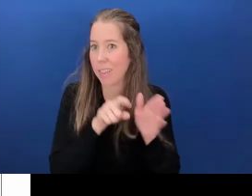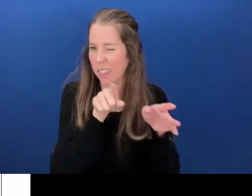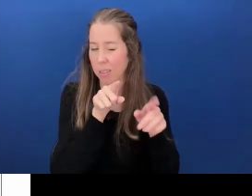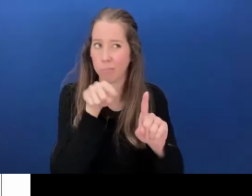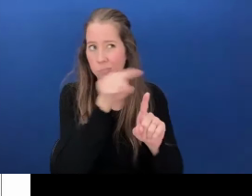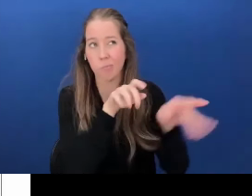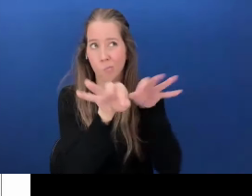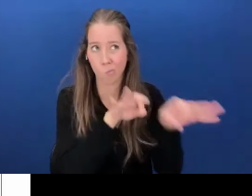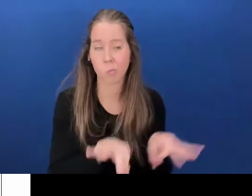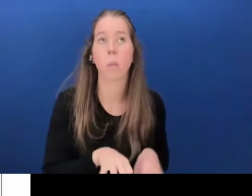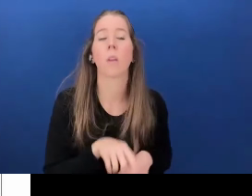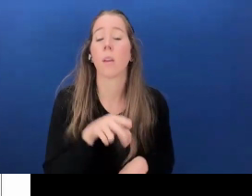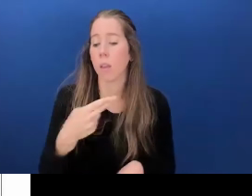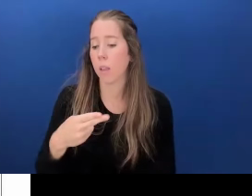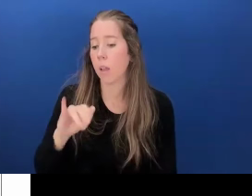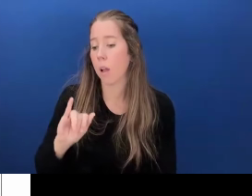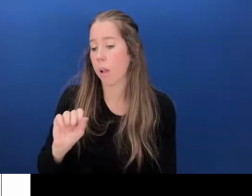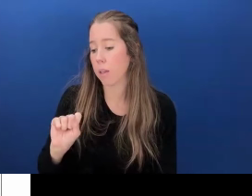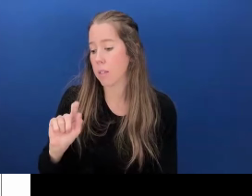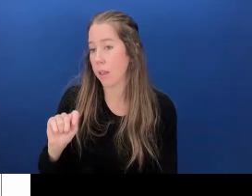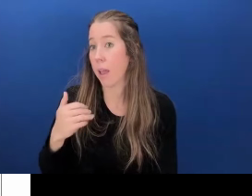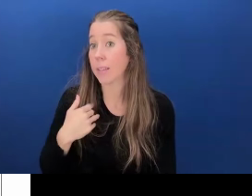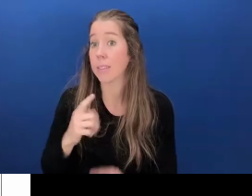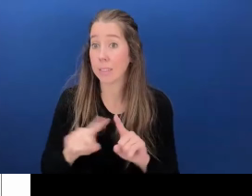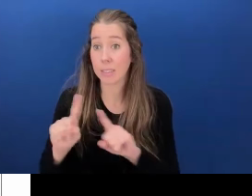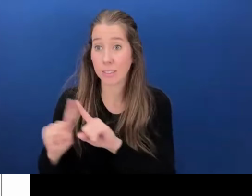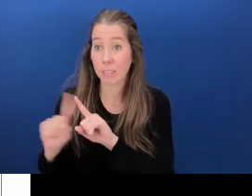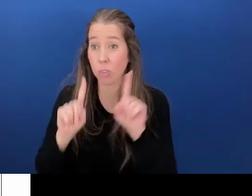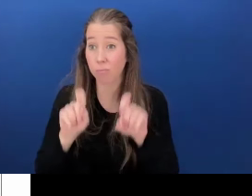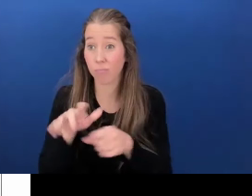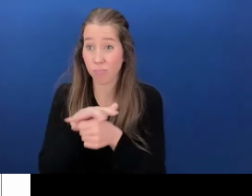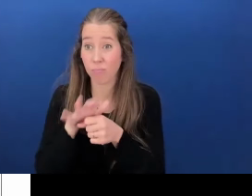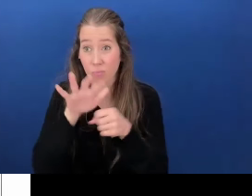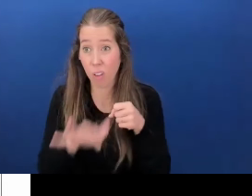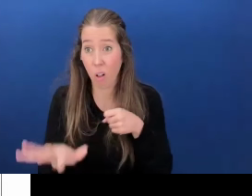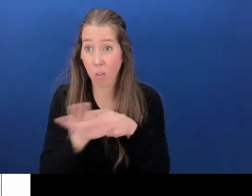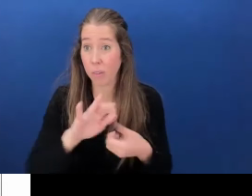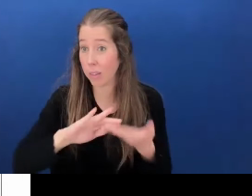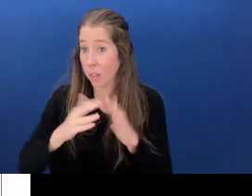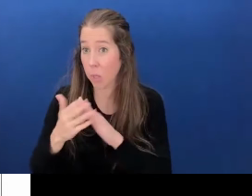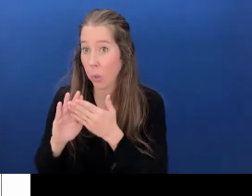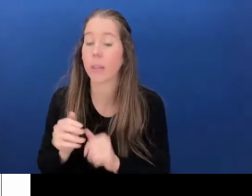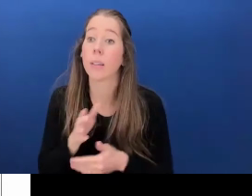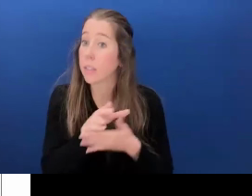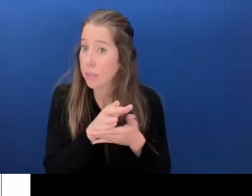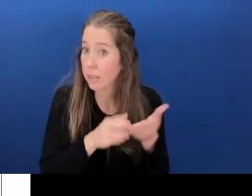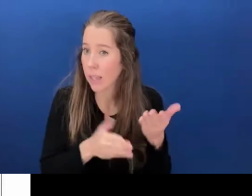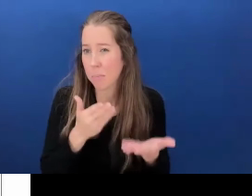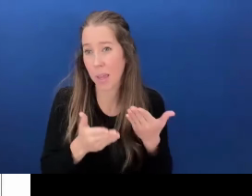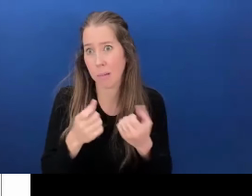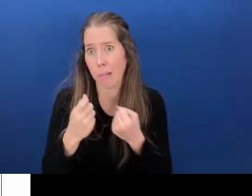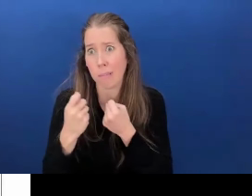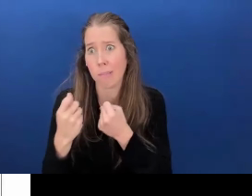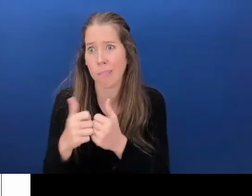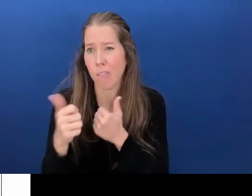but HiSET, there are different testing locations throughout the community. Some of them, they may have to drive a little further